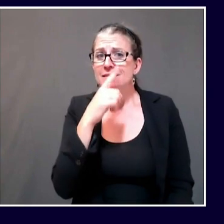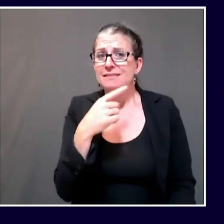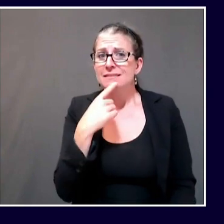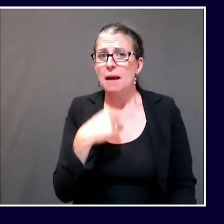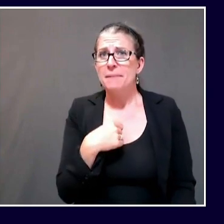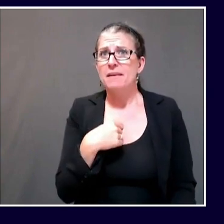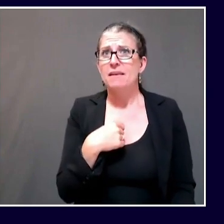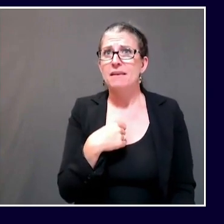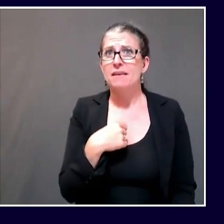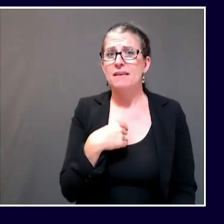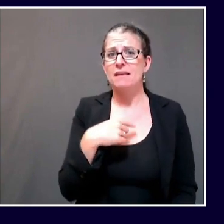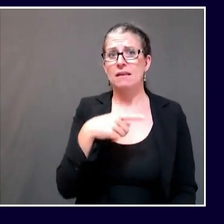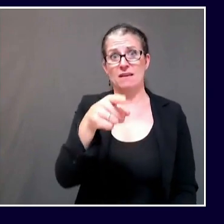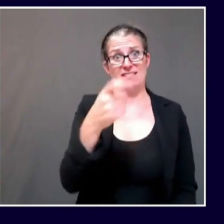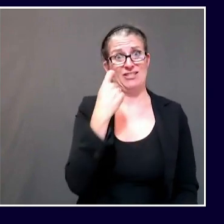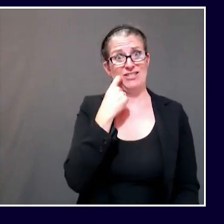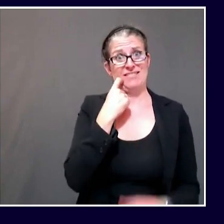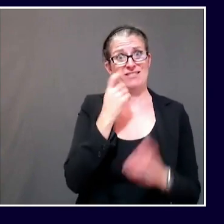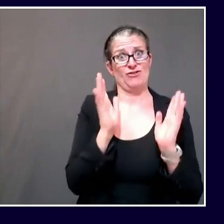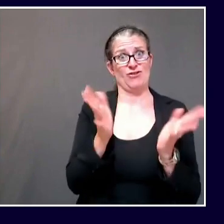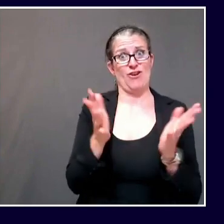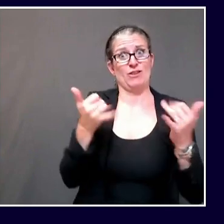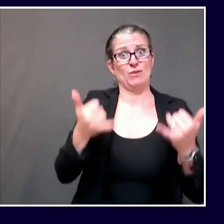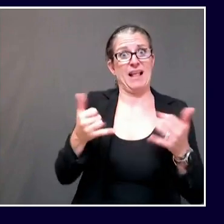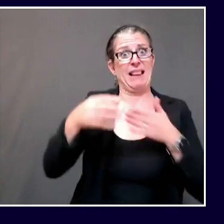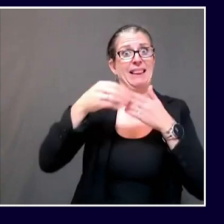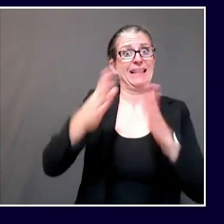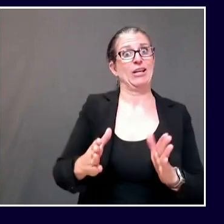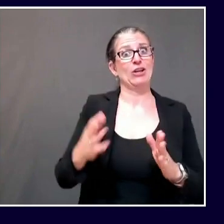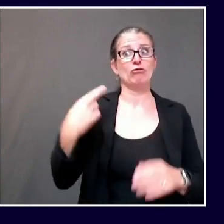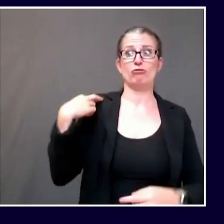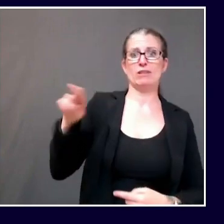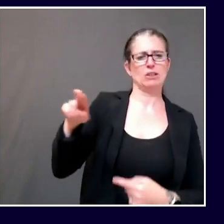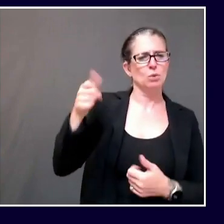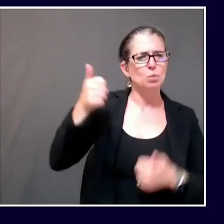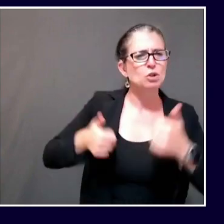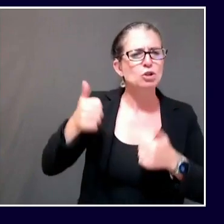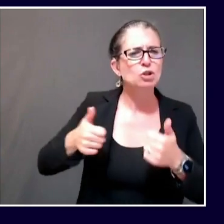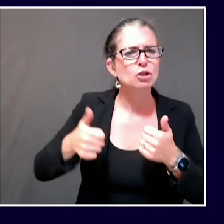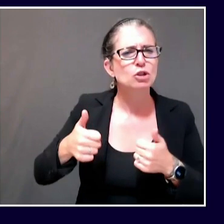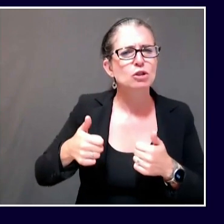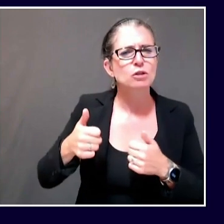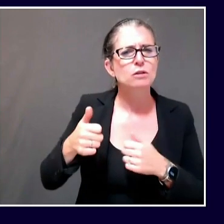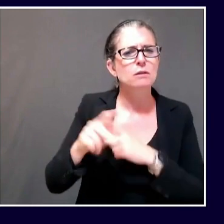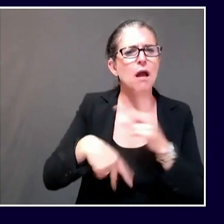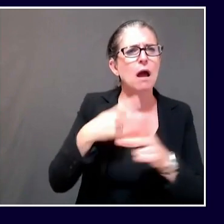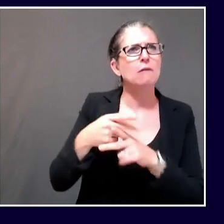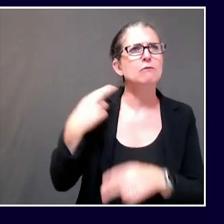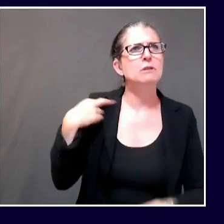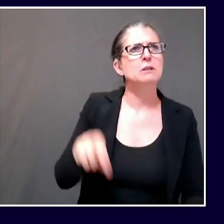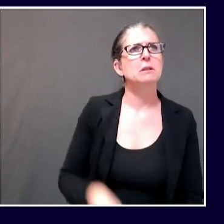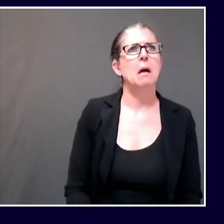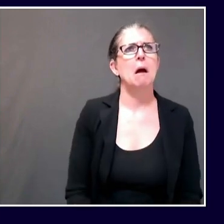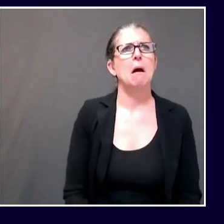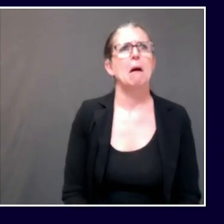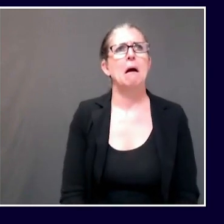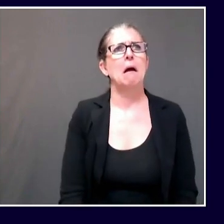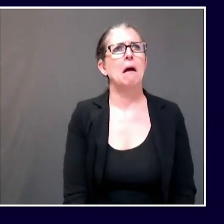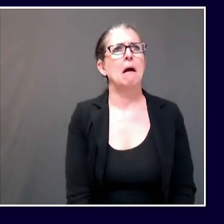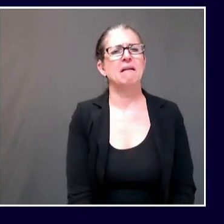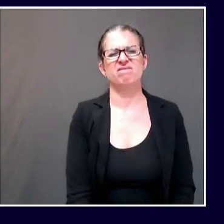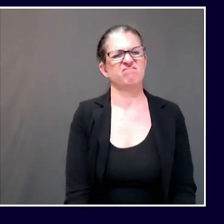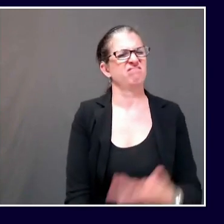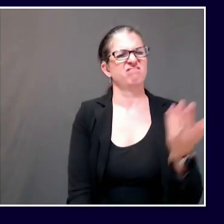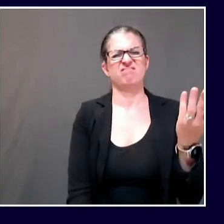conversations? I'd rather not go into person A versus person B, but it was an individual who's closely associated with